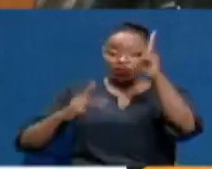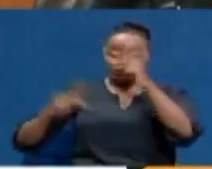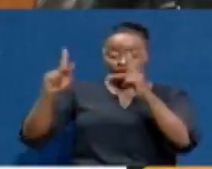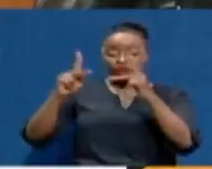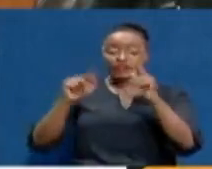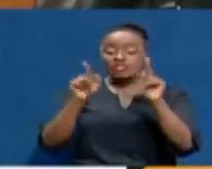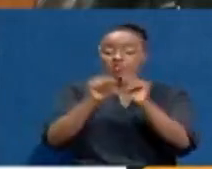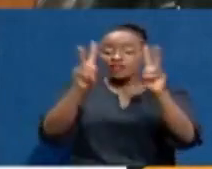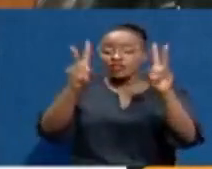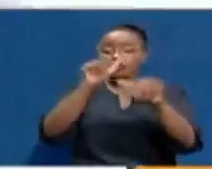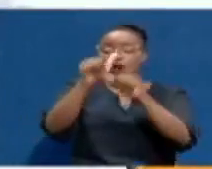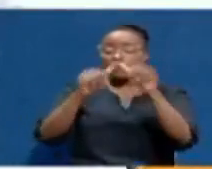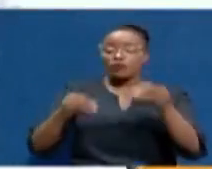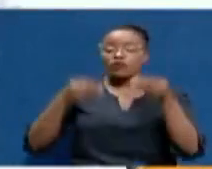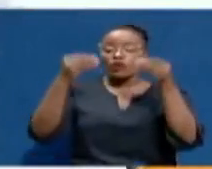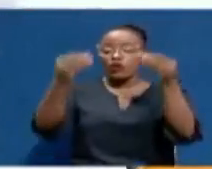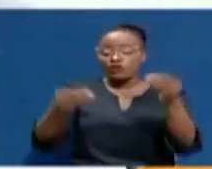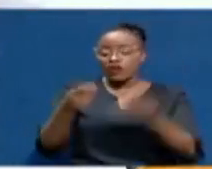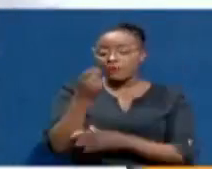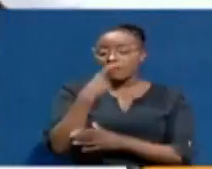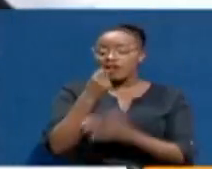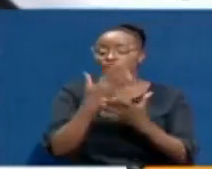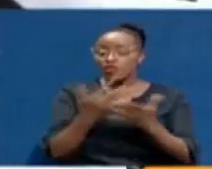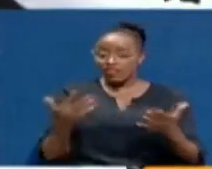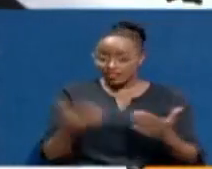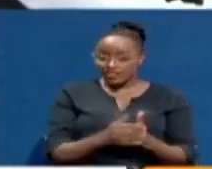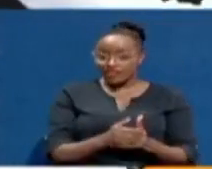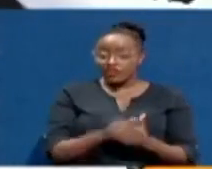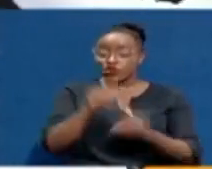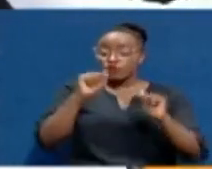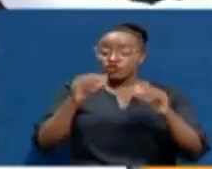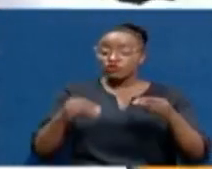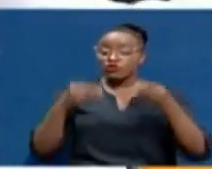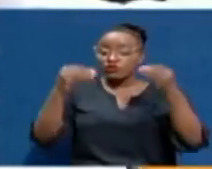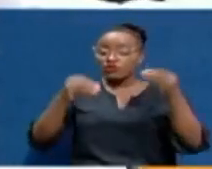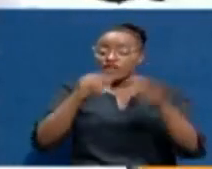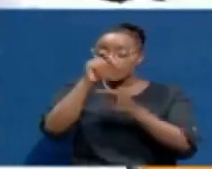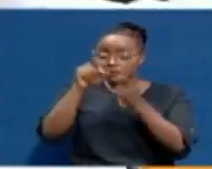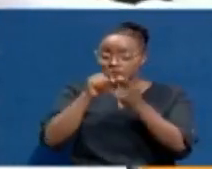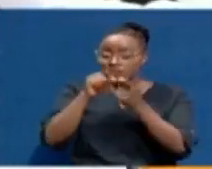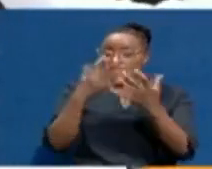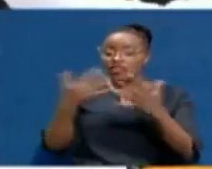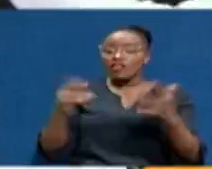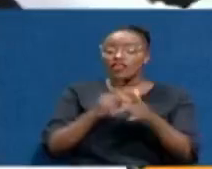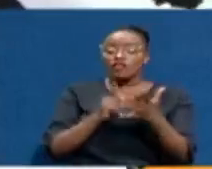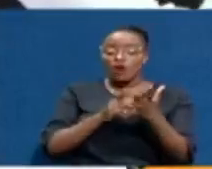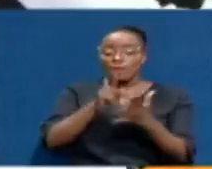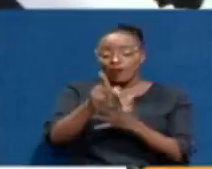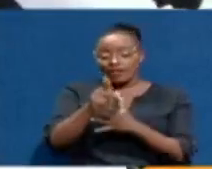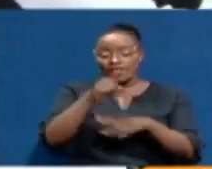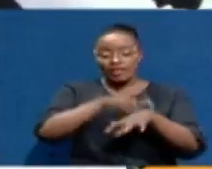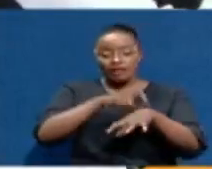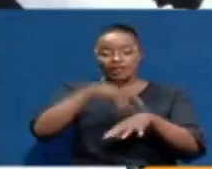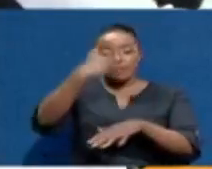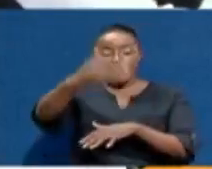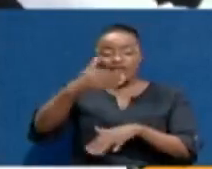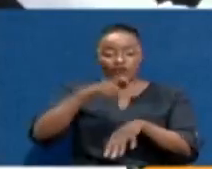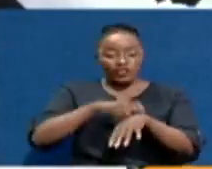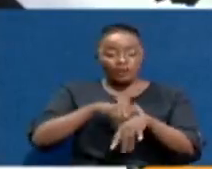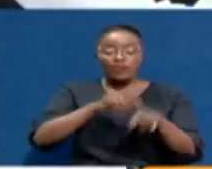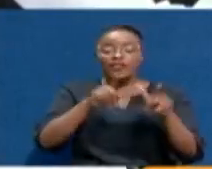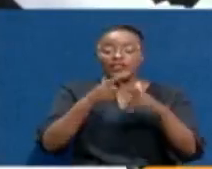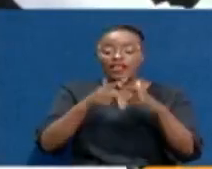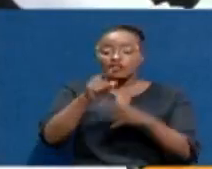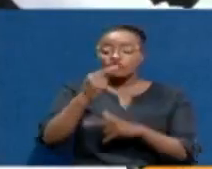professional in that issue of medical supplies. You then are able to supply these particular goods. You are paid in record time. And you're